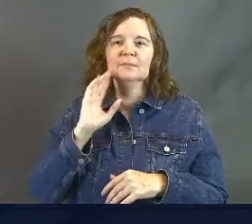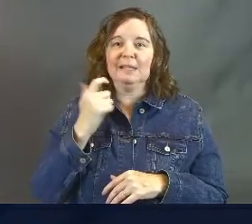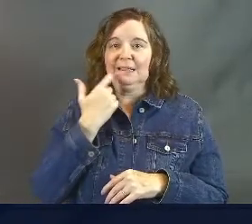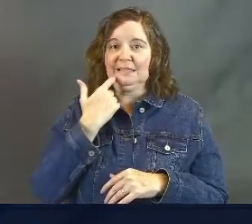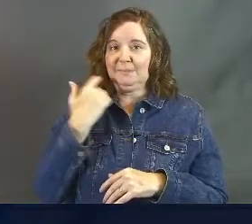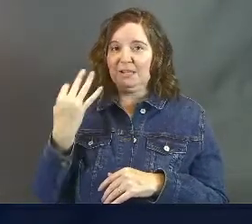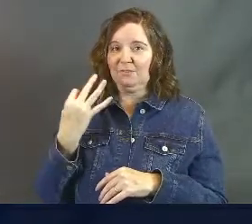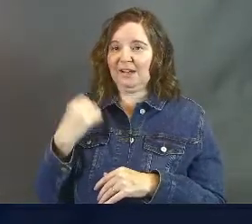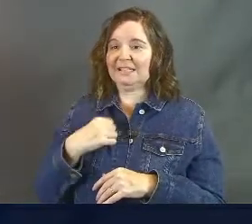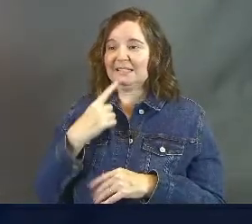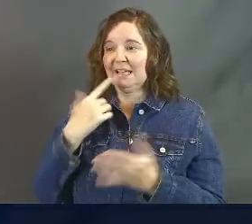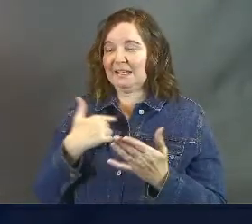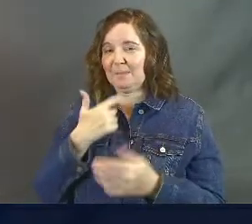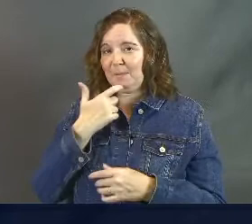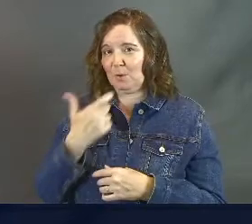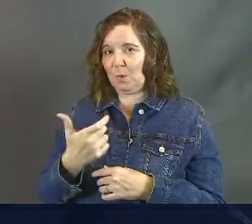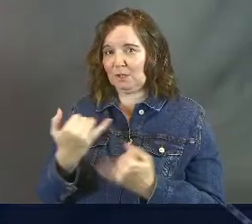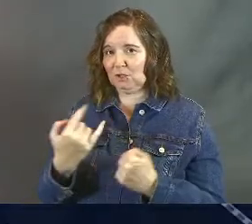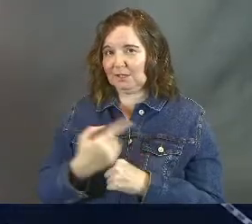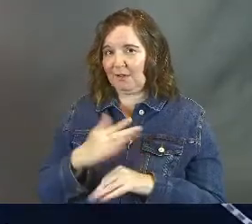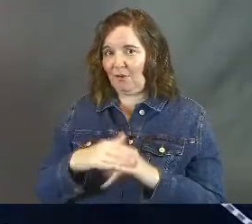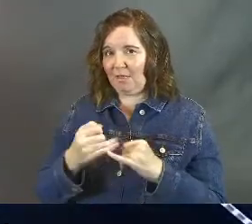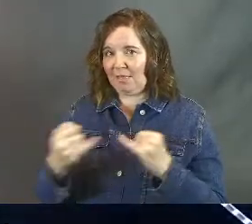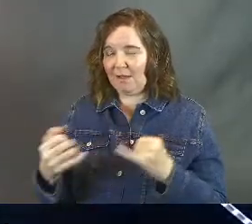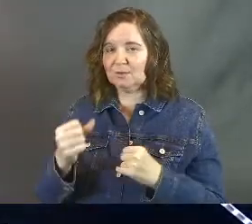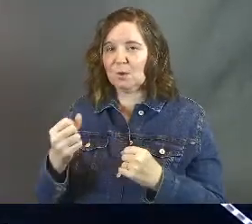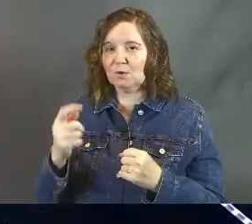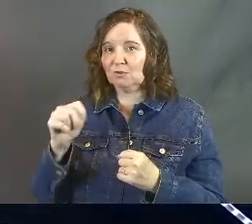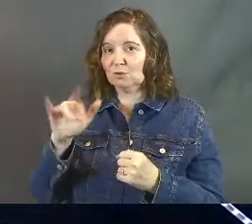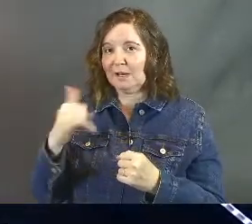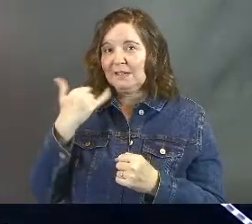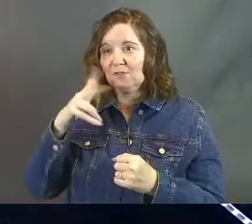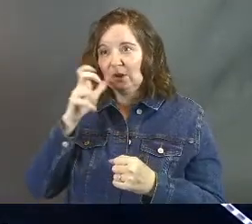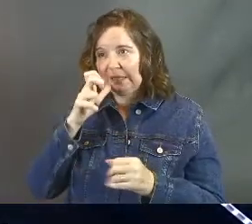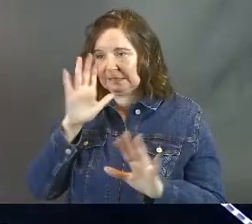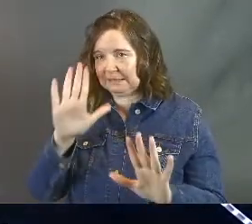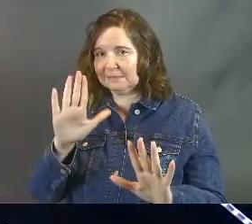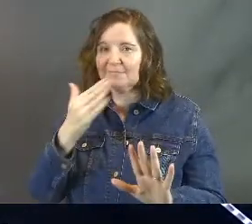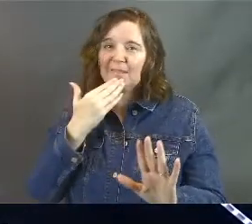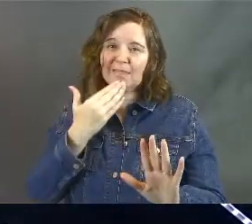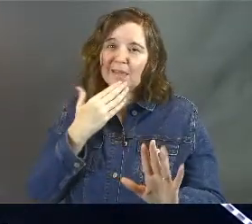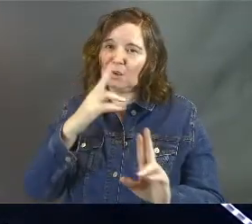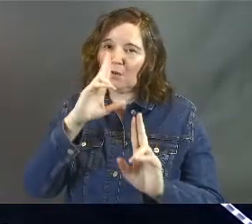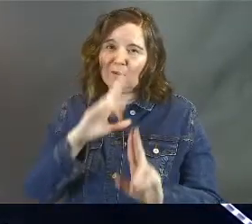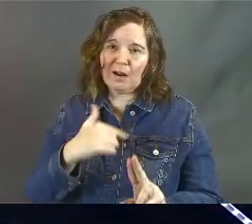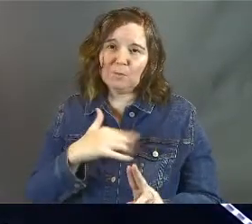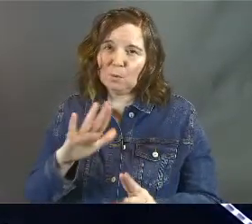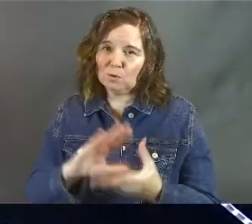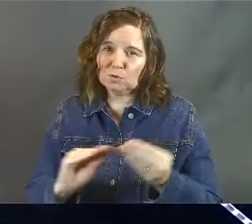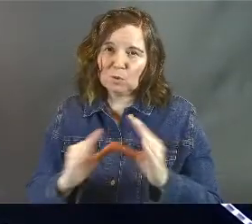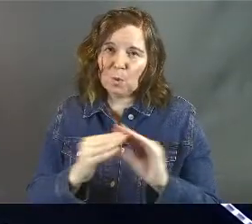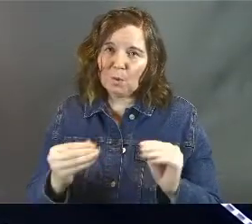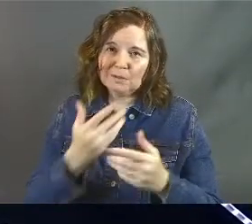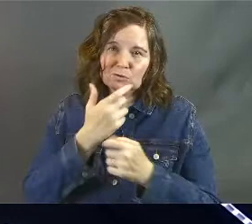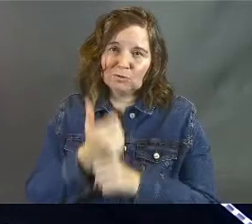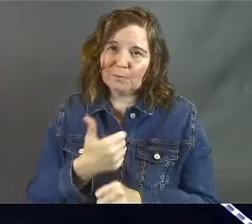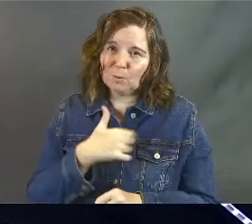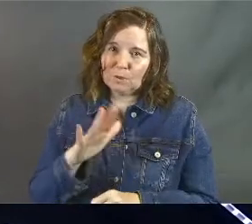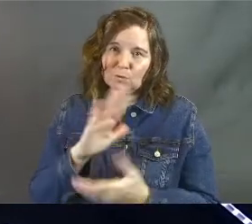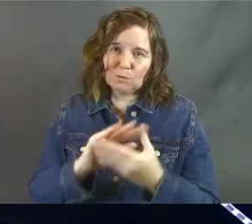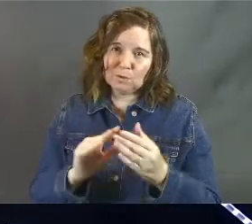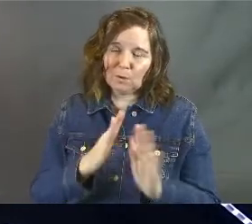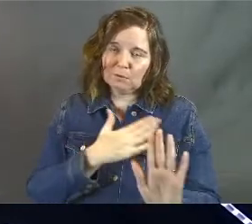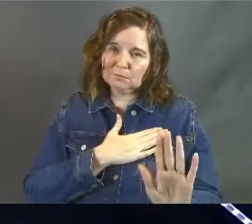this past Friday. He said he might be watching today online. So Trey, if you're listening, thank you for honoring me with your story, trusting me with your